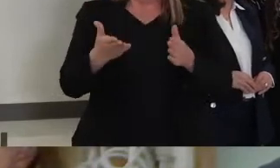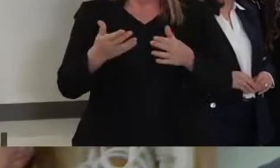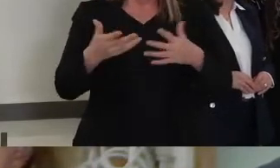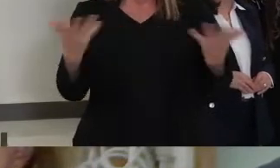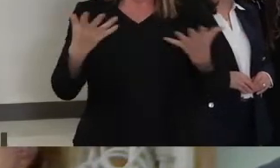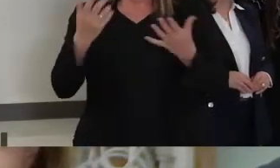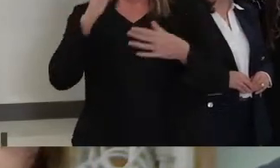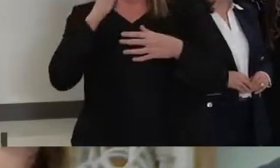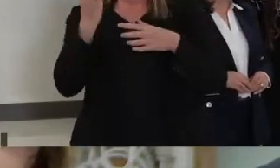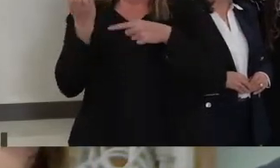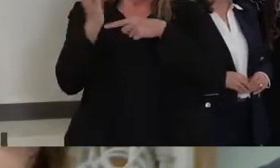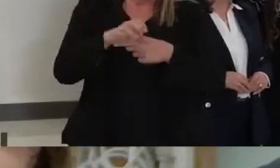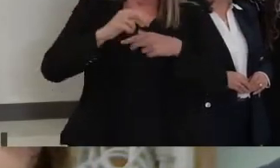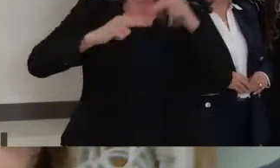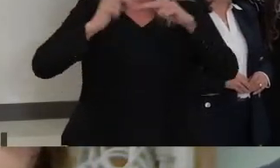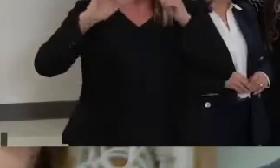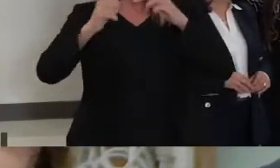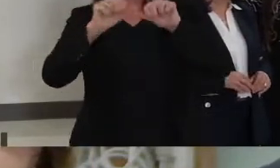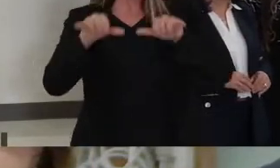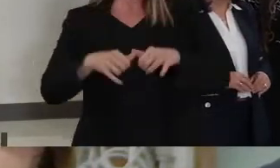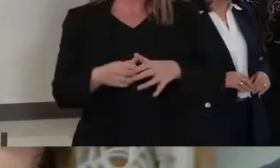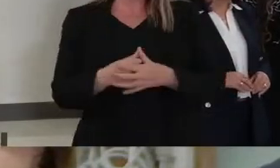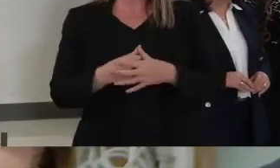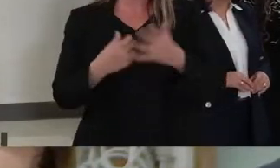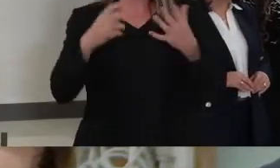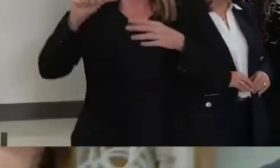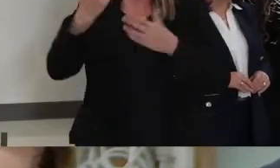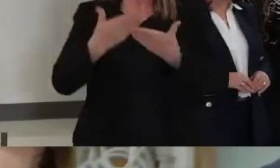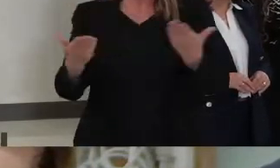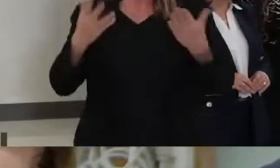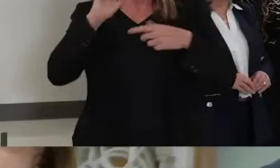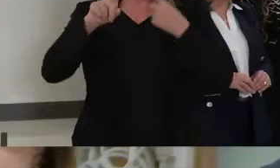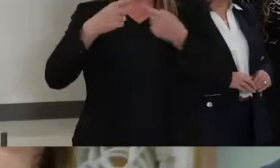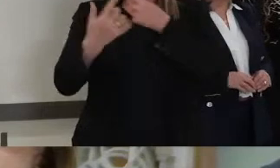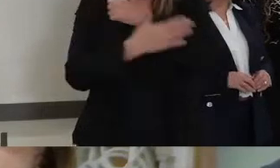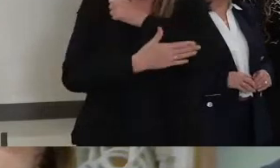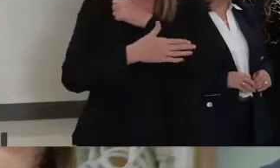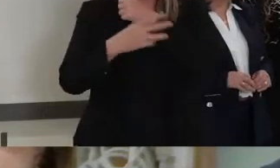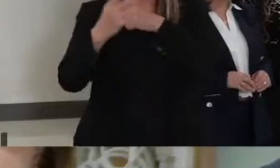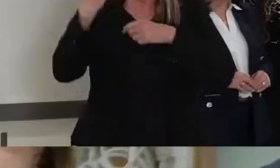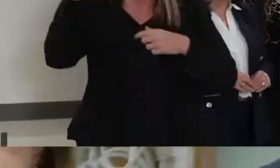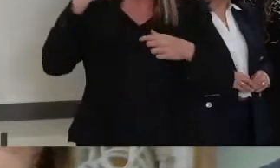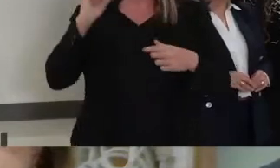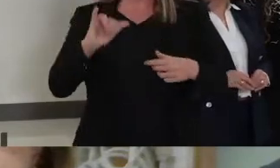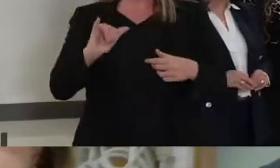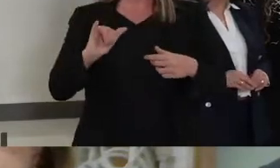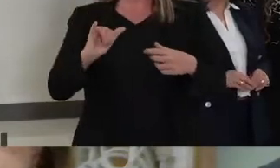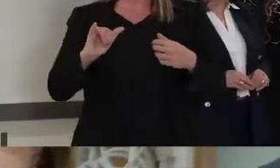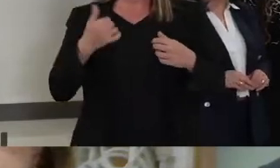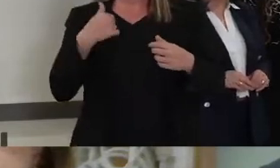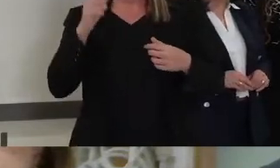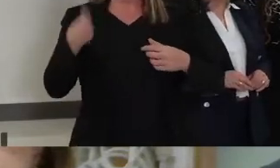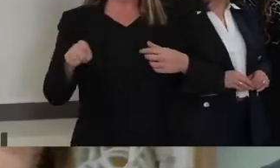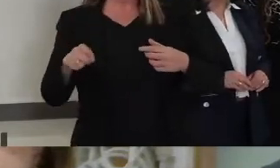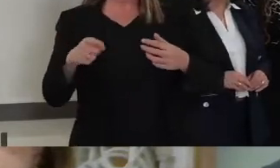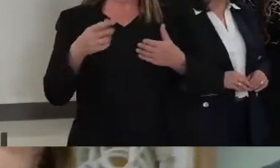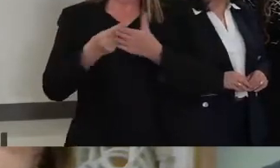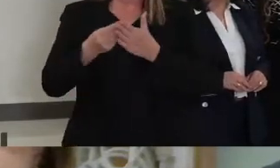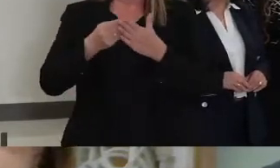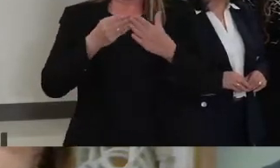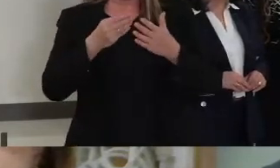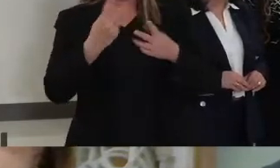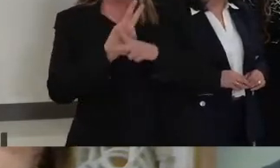to force you to build the systems. The other thing that's going to happen is when counties all of a sudden realize, hey, I'm going to have to financially find a way to take care of